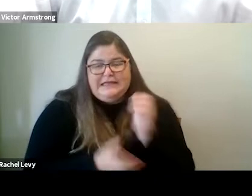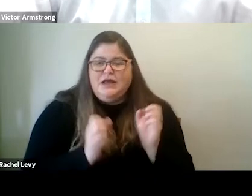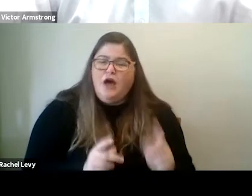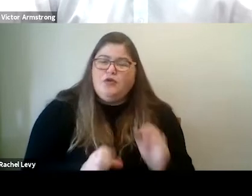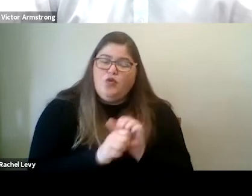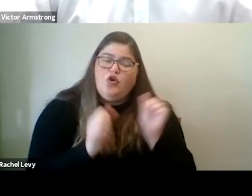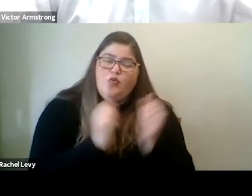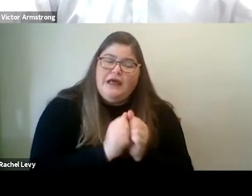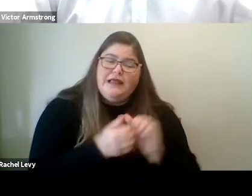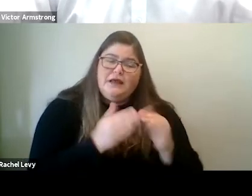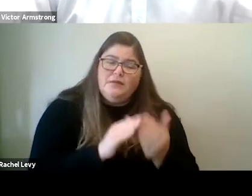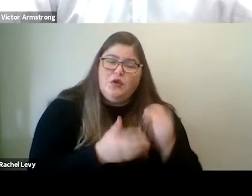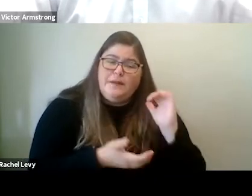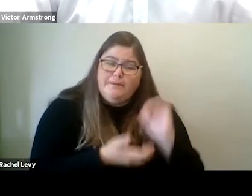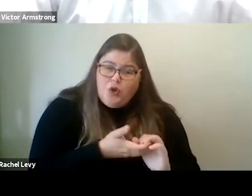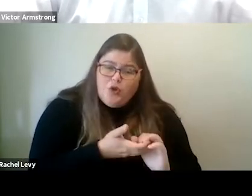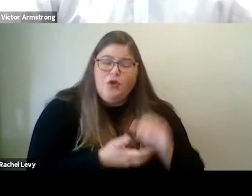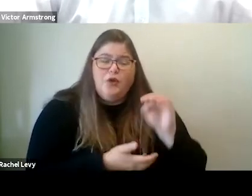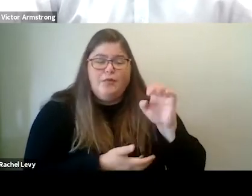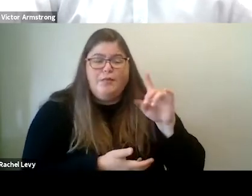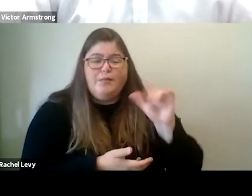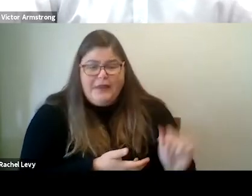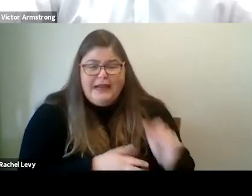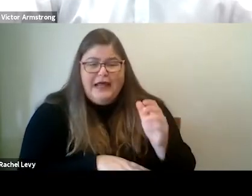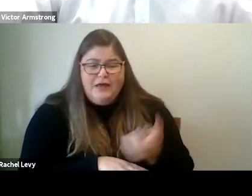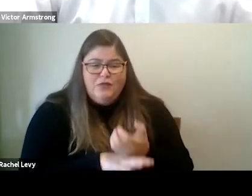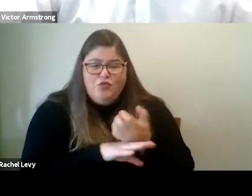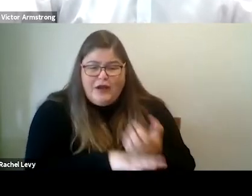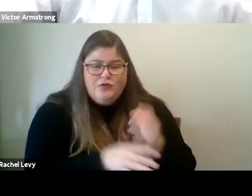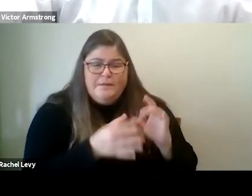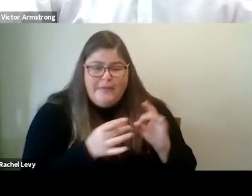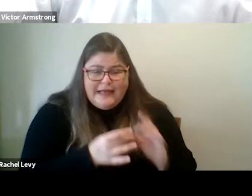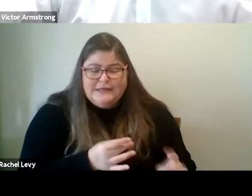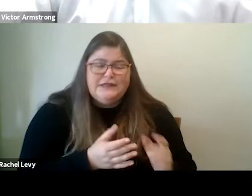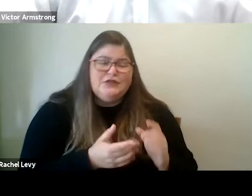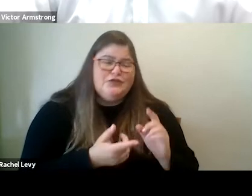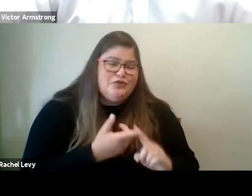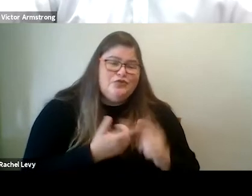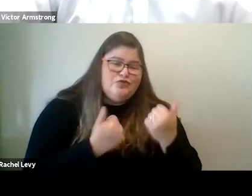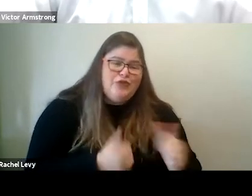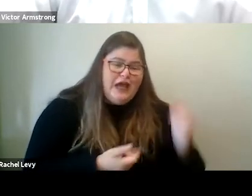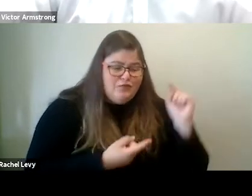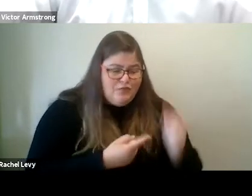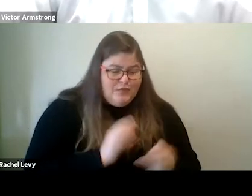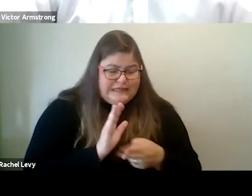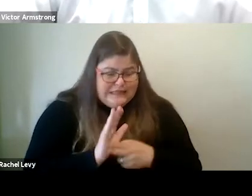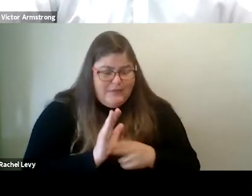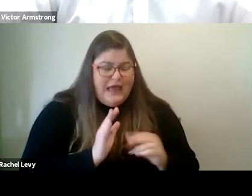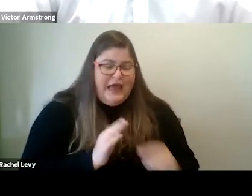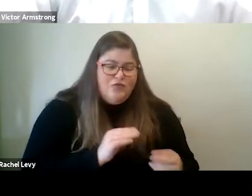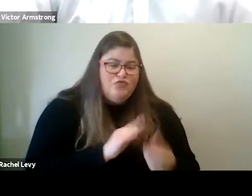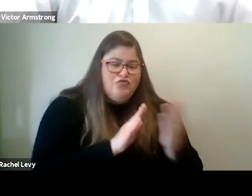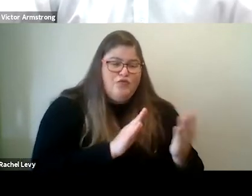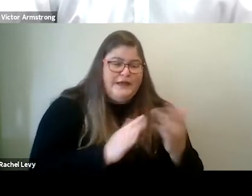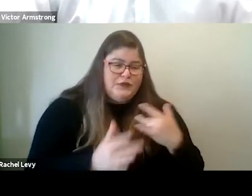partners, community media, and grassroots messaging to educate communities, combat stigma, and address concerns about receiving mental health